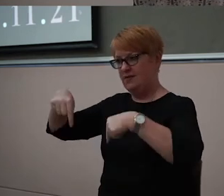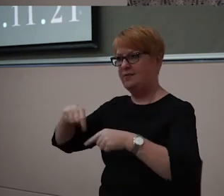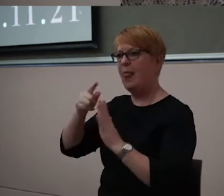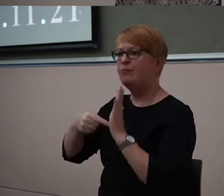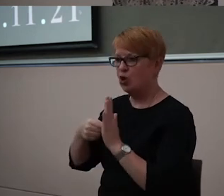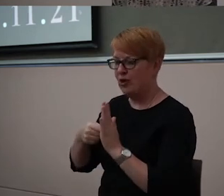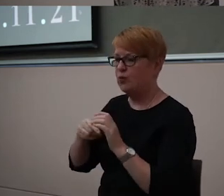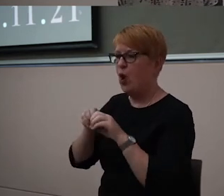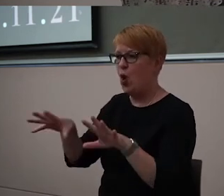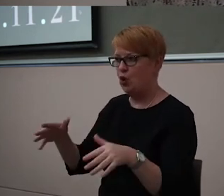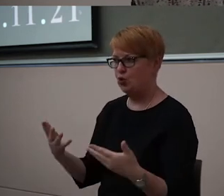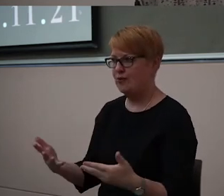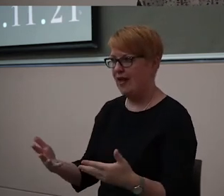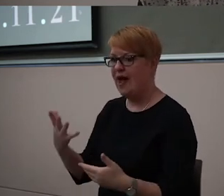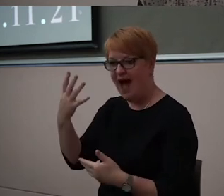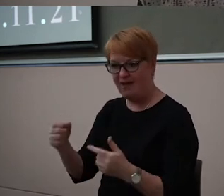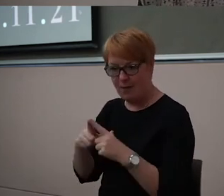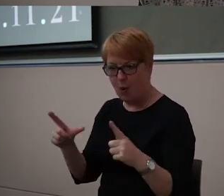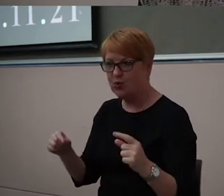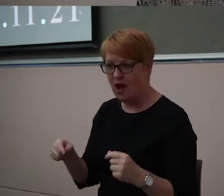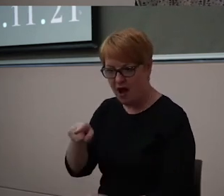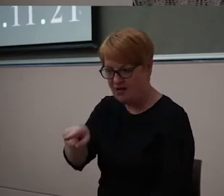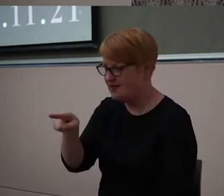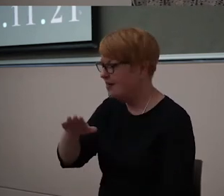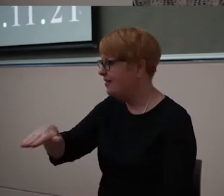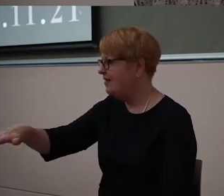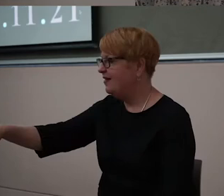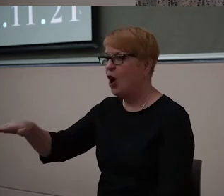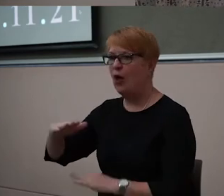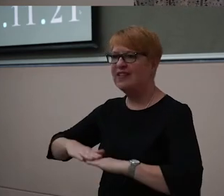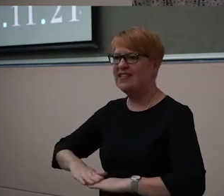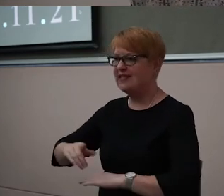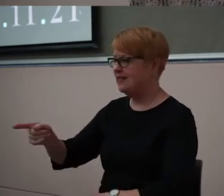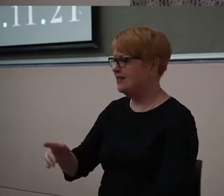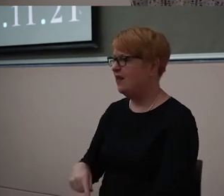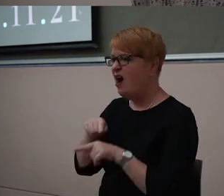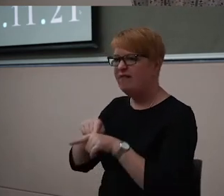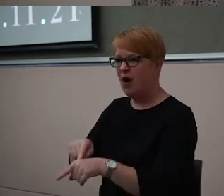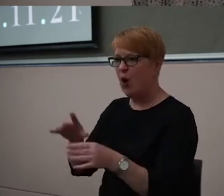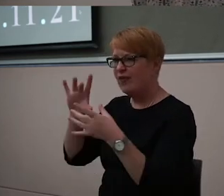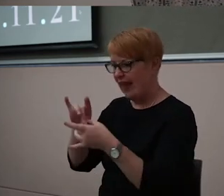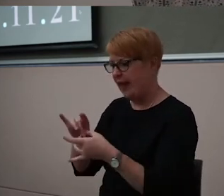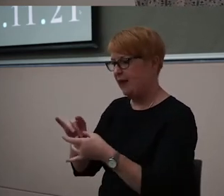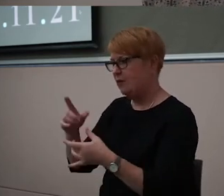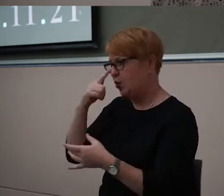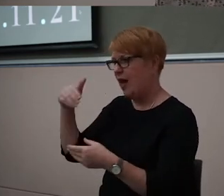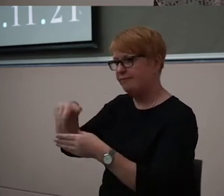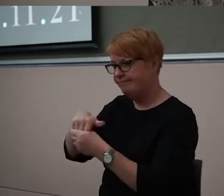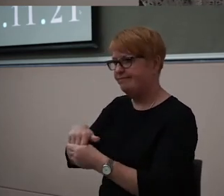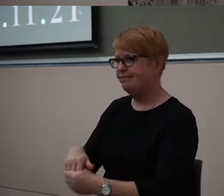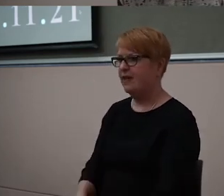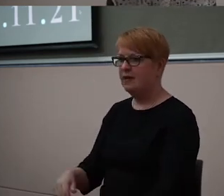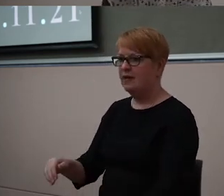some postcards on your seats. Just follow the link and you should be able to